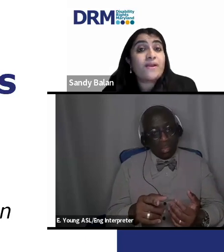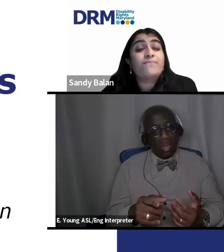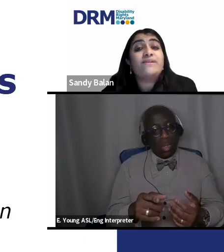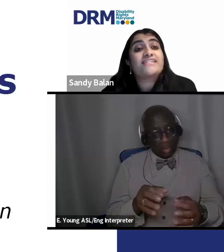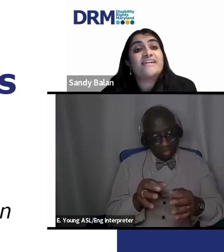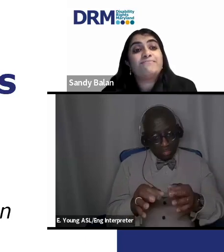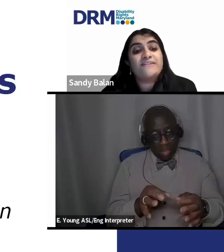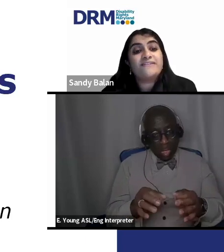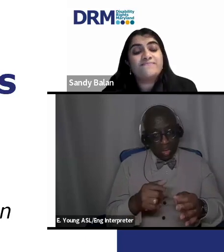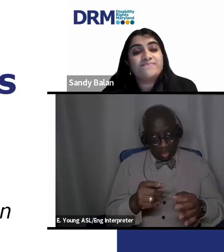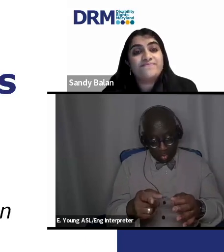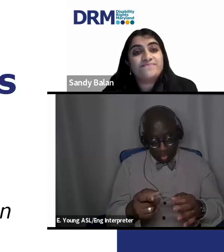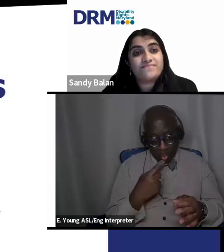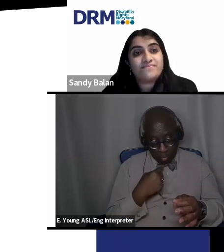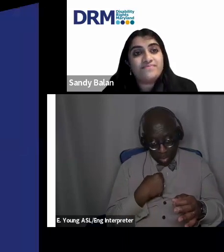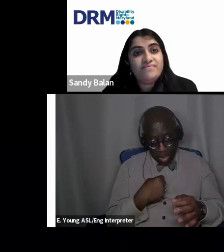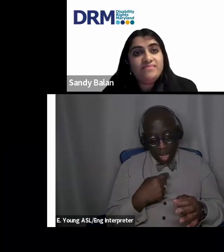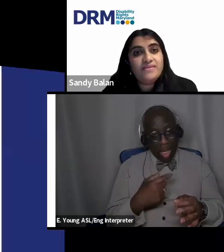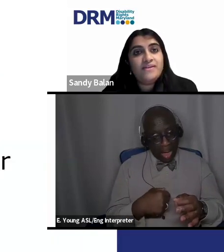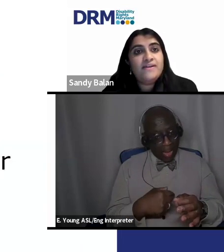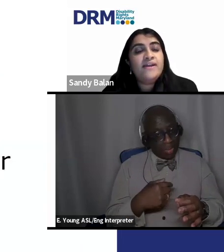reached. Next slide, please.